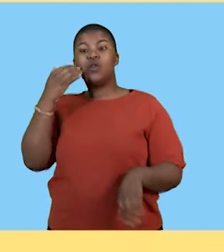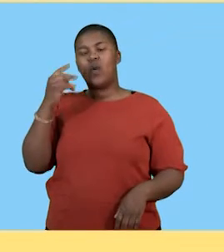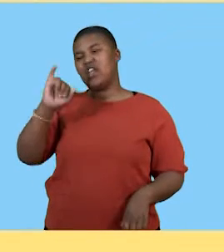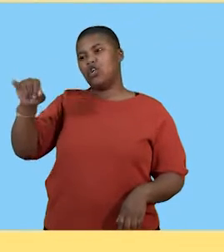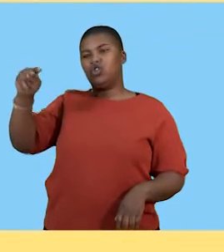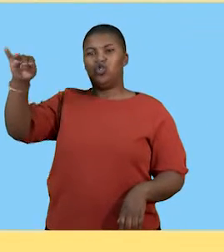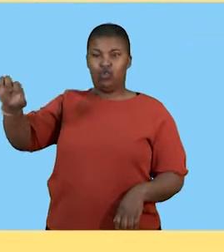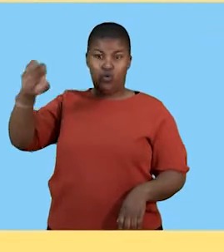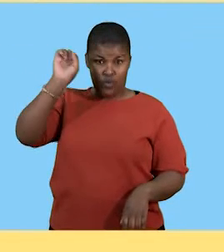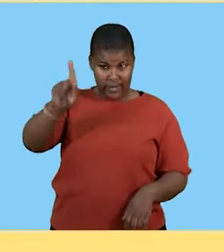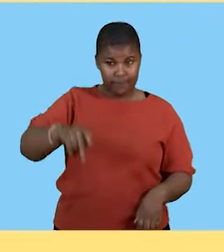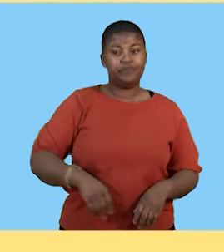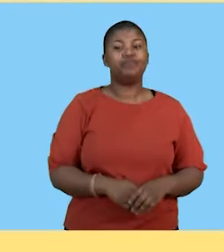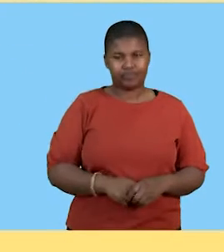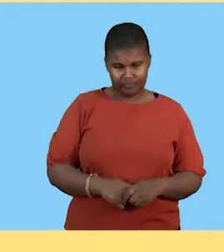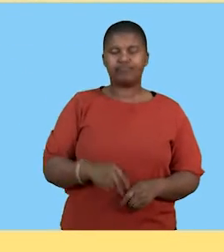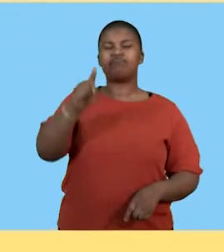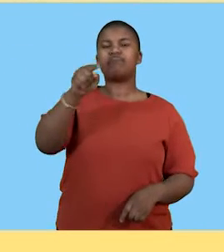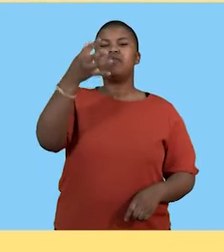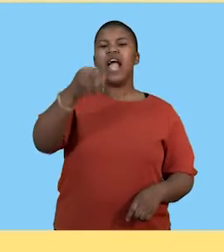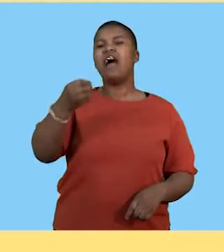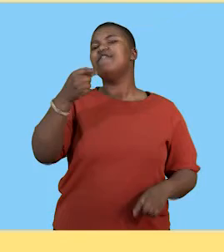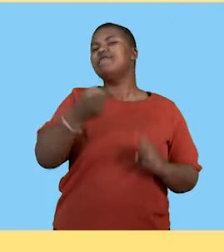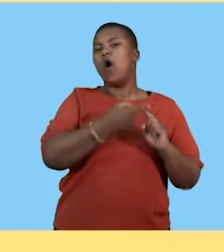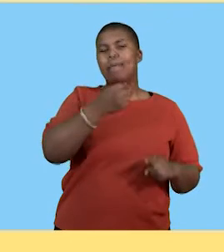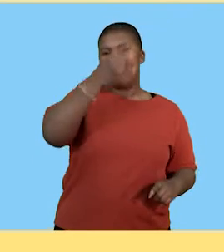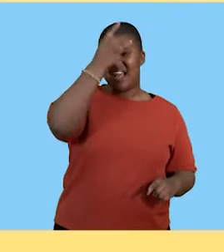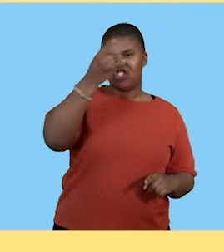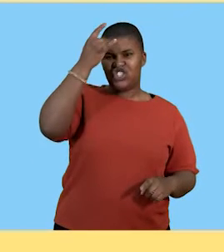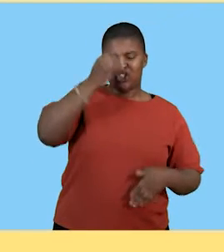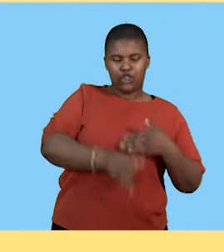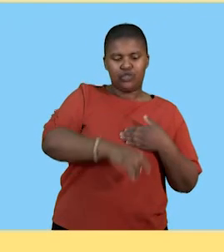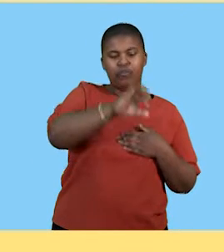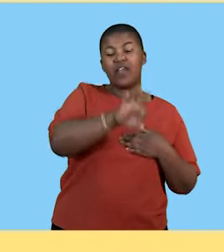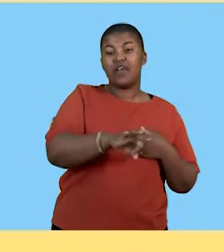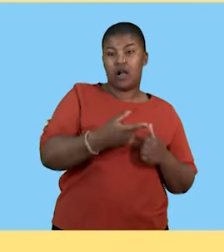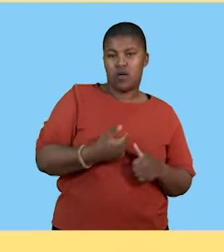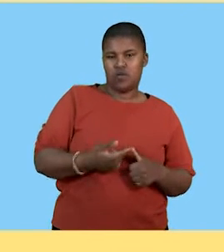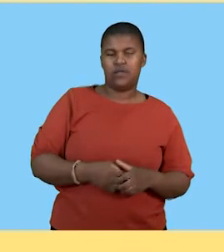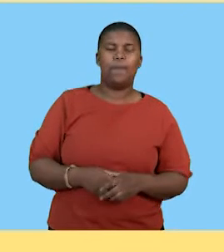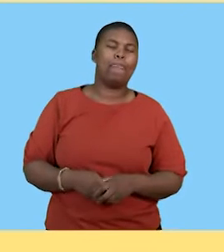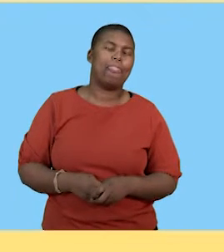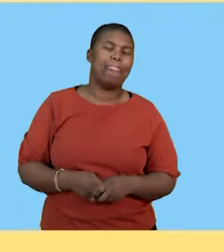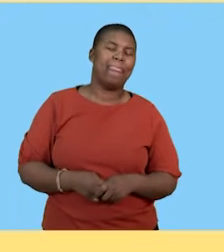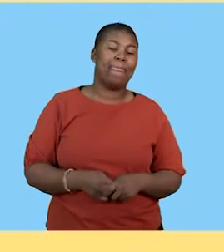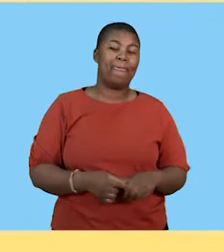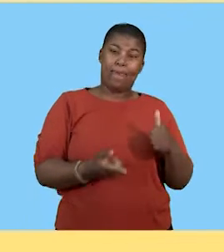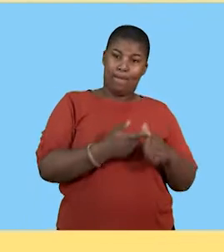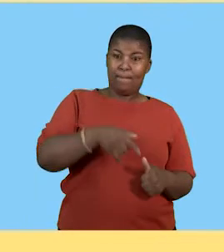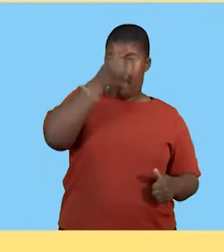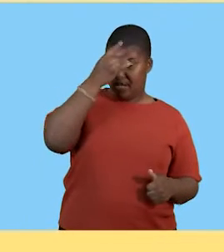in June. Okay, and we had this from the 1st of March. So we're counting